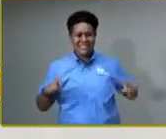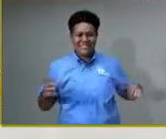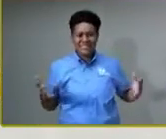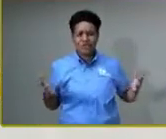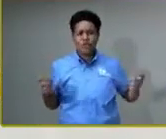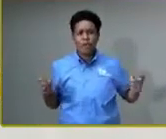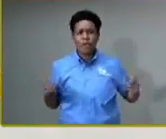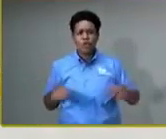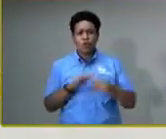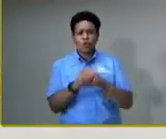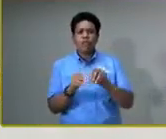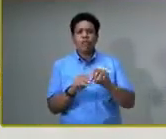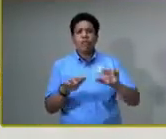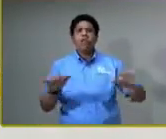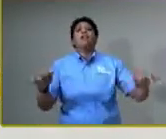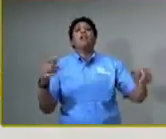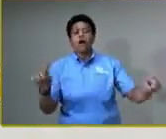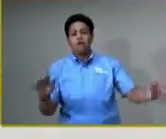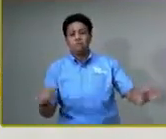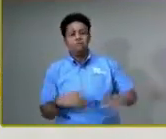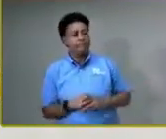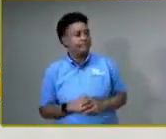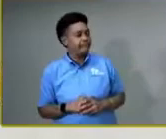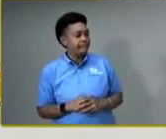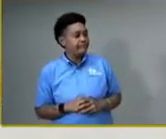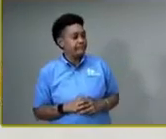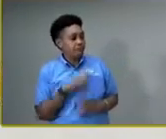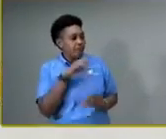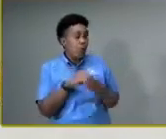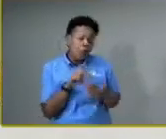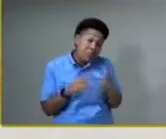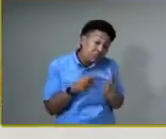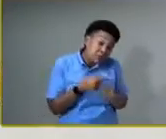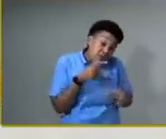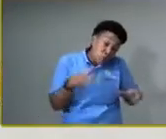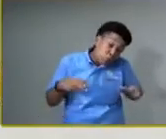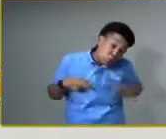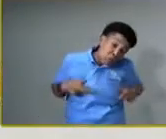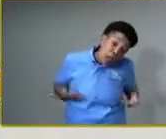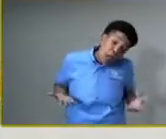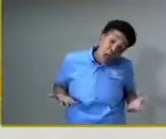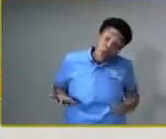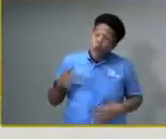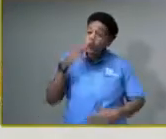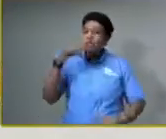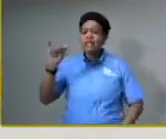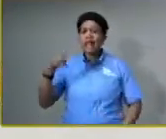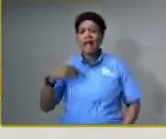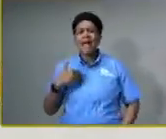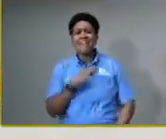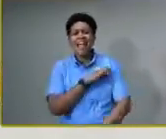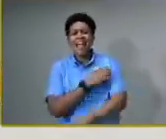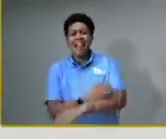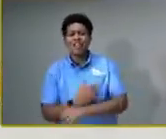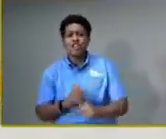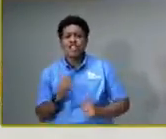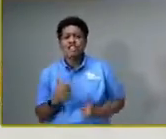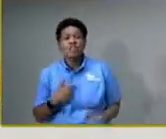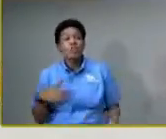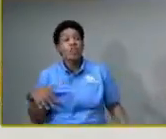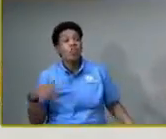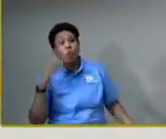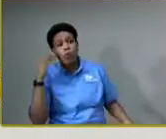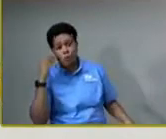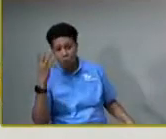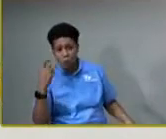with this challenge. And that includes persons who may have retired, who still have the energy and the interest.